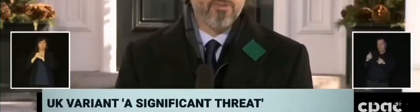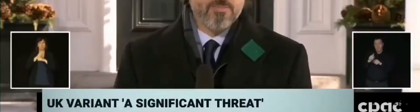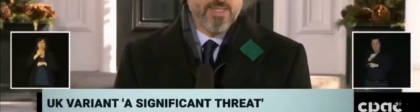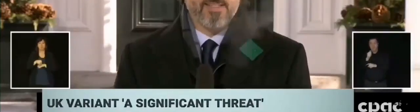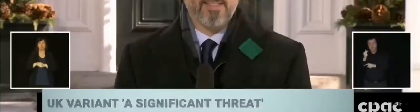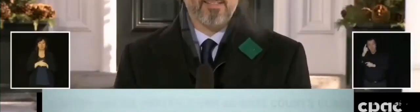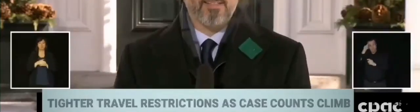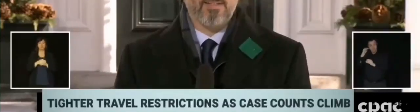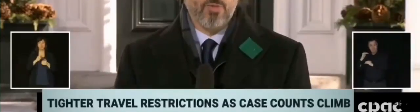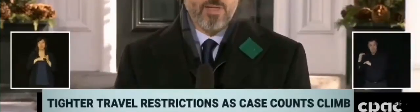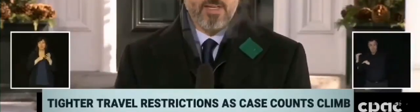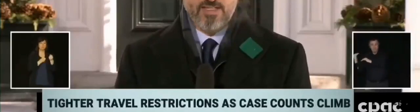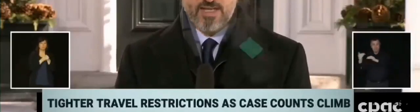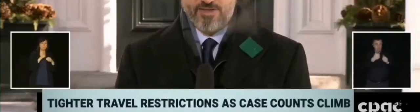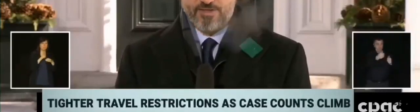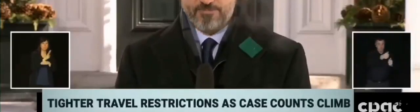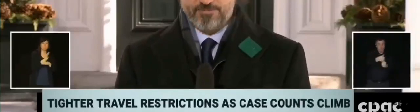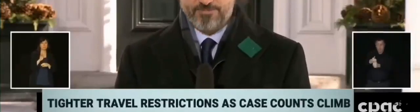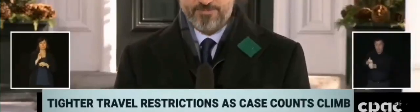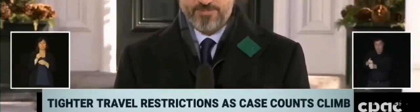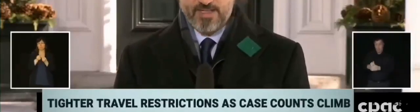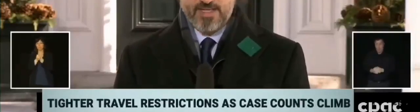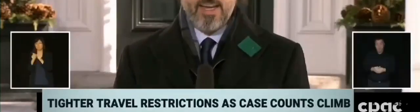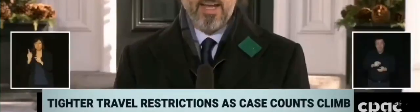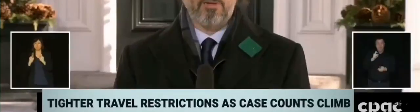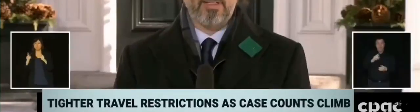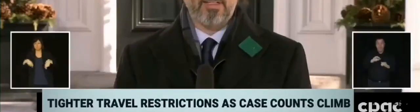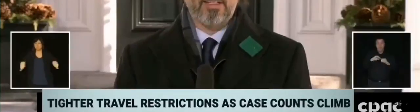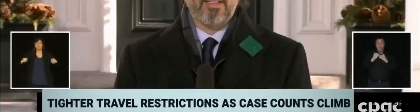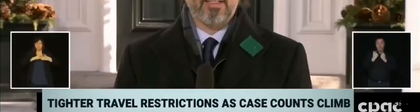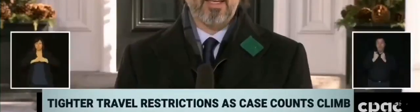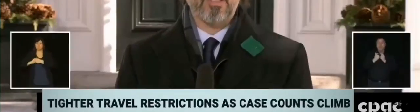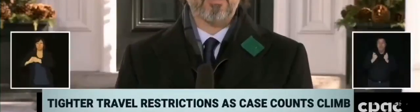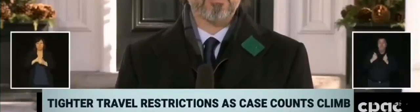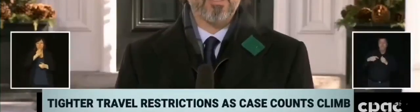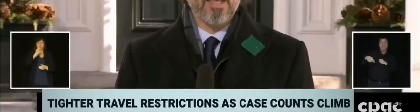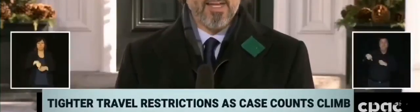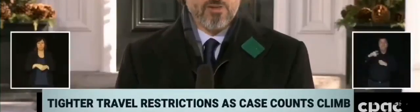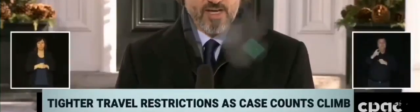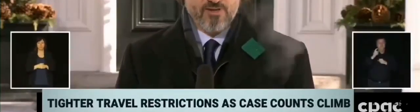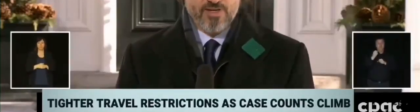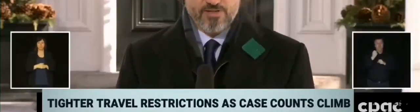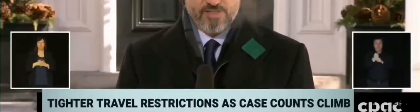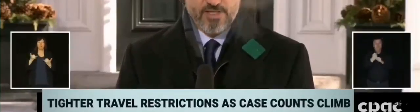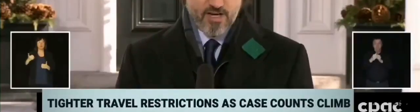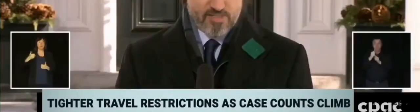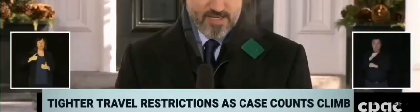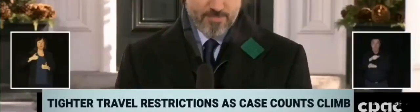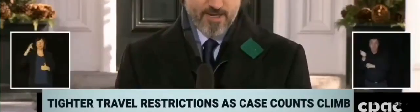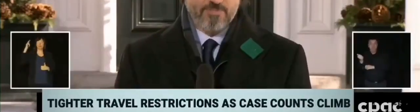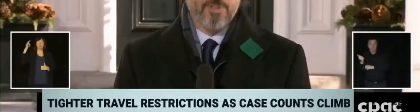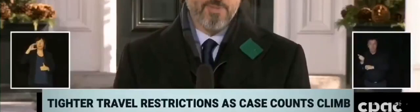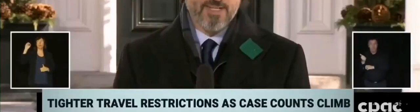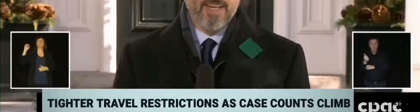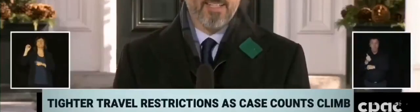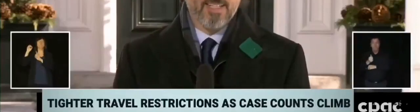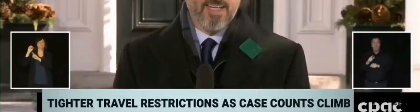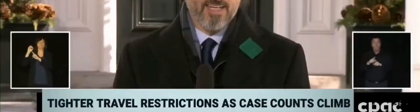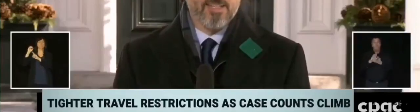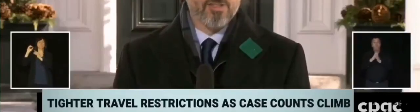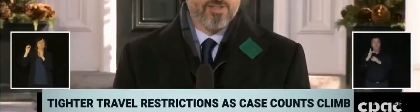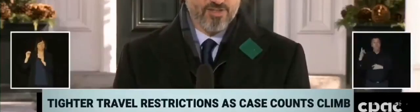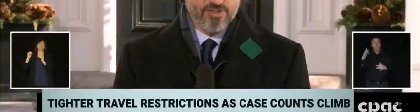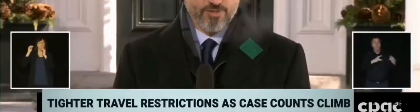person, every business working together. And now, Canada's air carriers are stepping up to